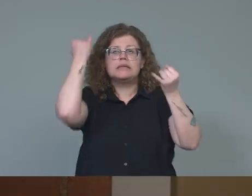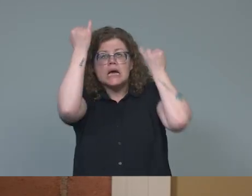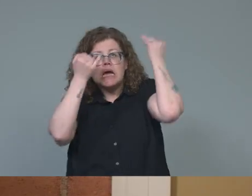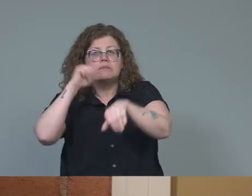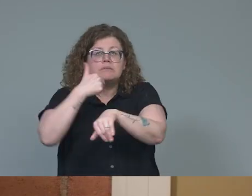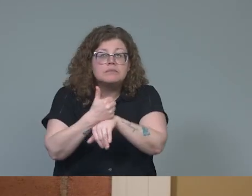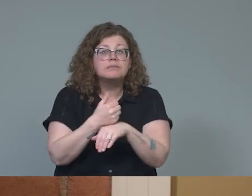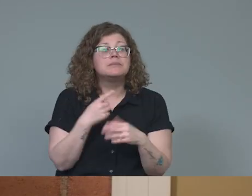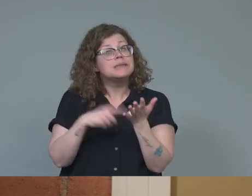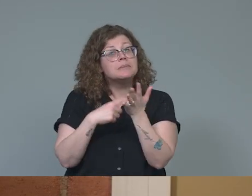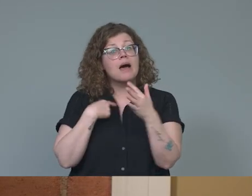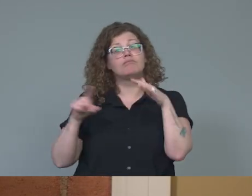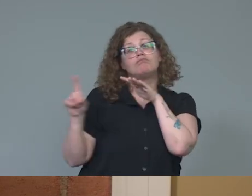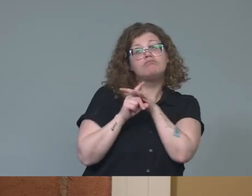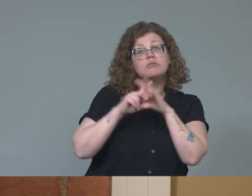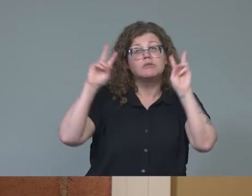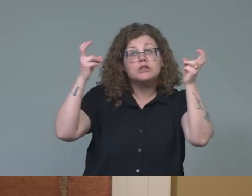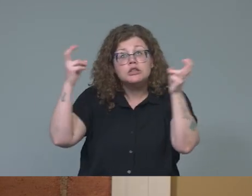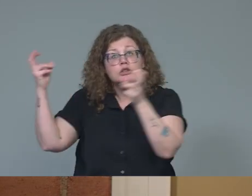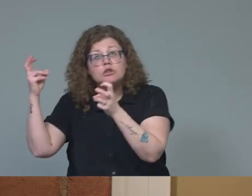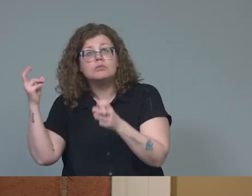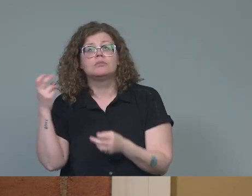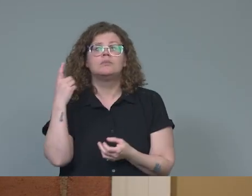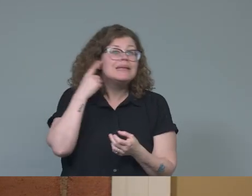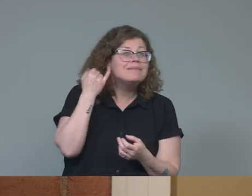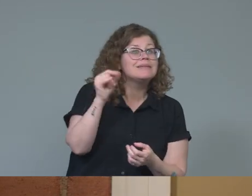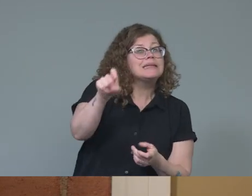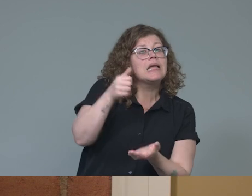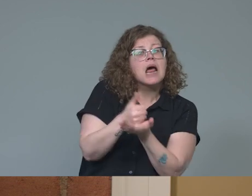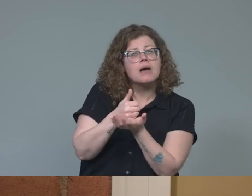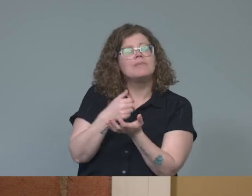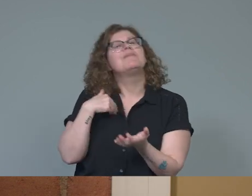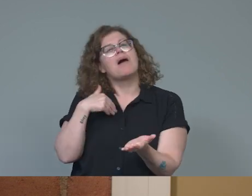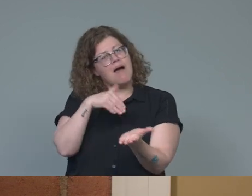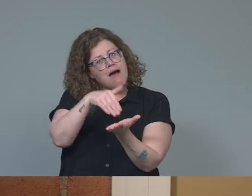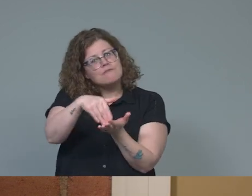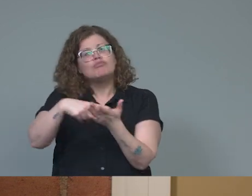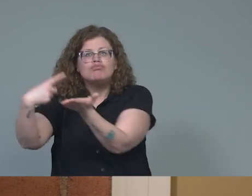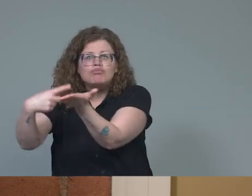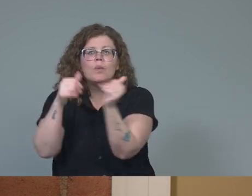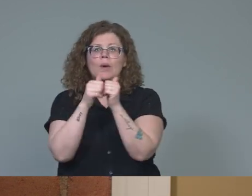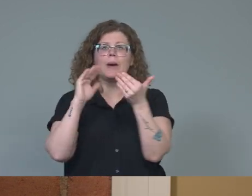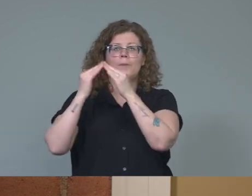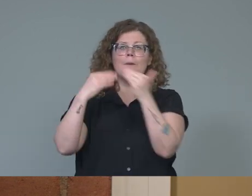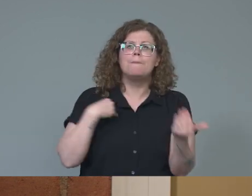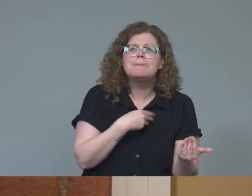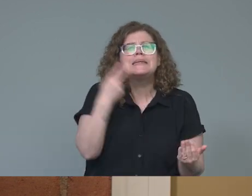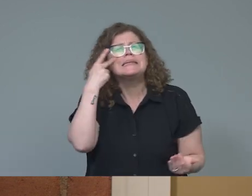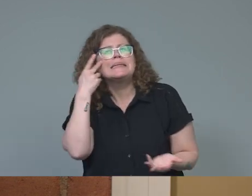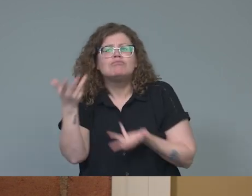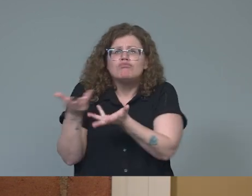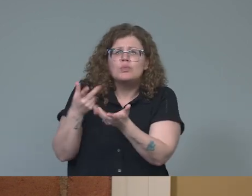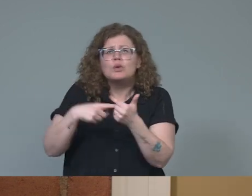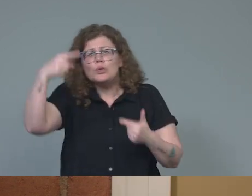place? But more than anything, know that we're here to help you make that a reality. So please reach out to us at any